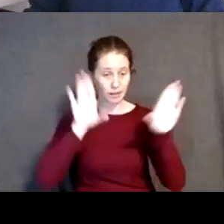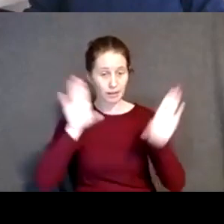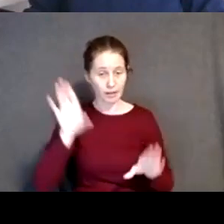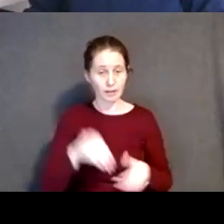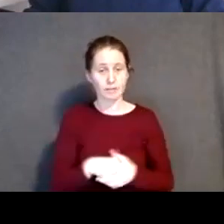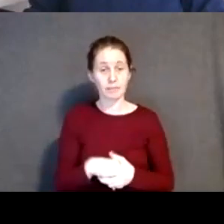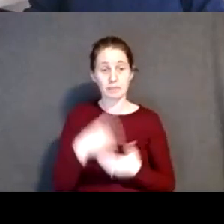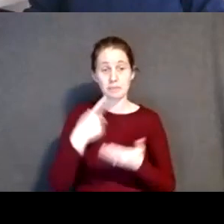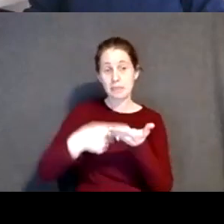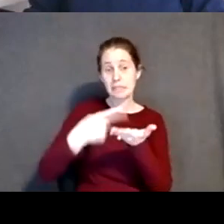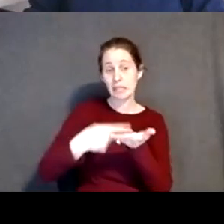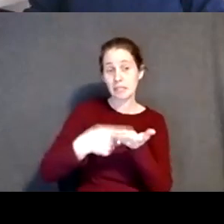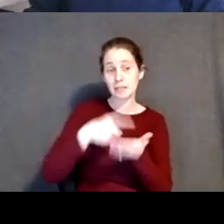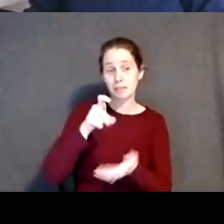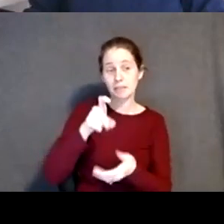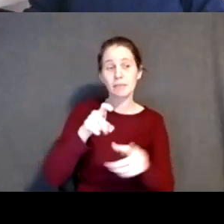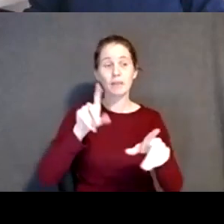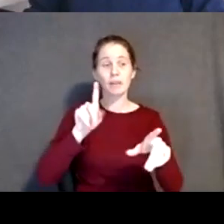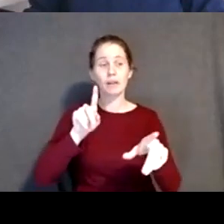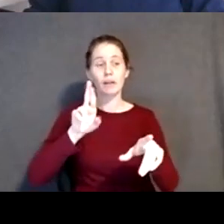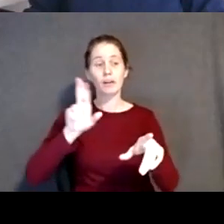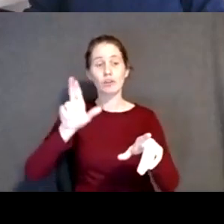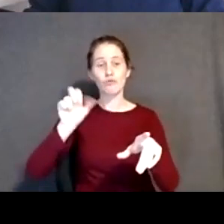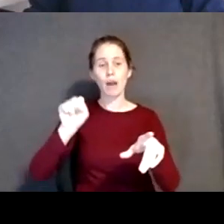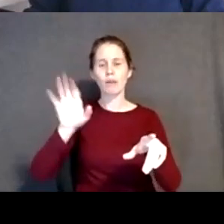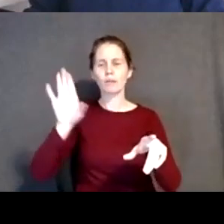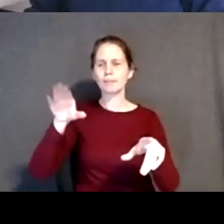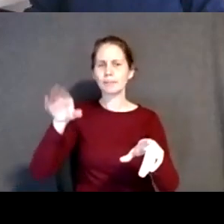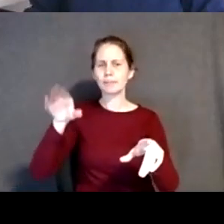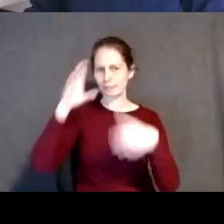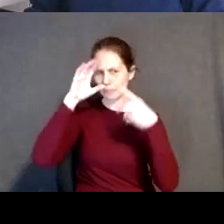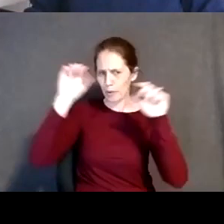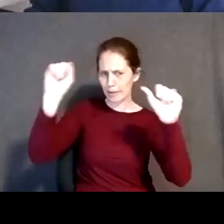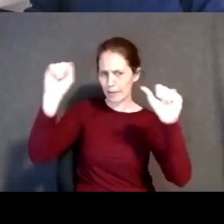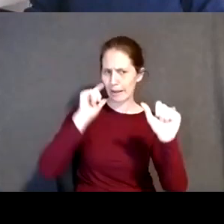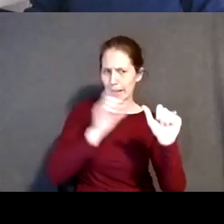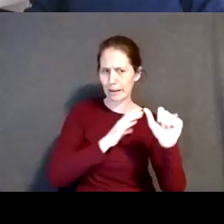Aye. Discussion? Madam President and Councilman